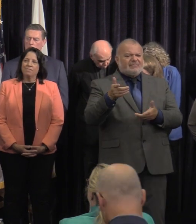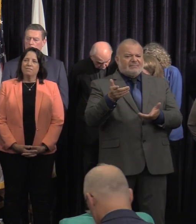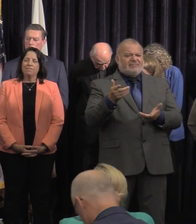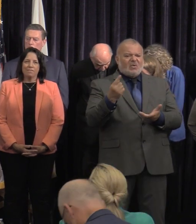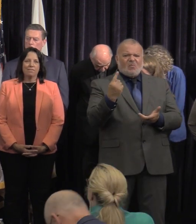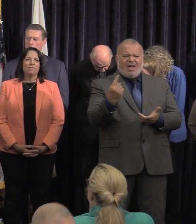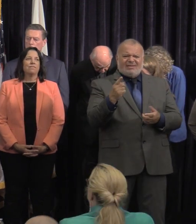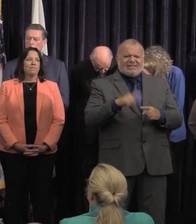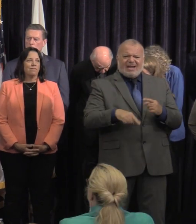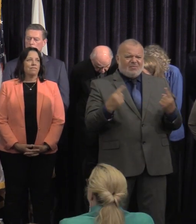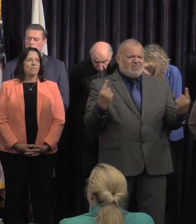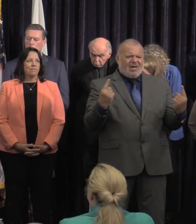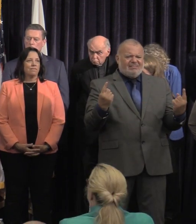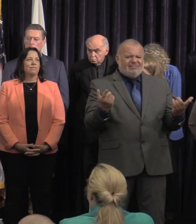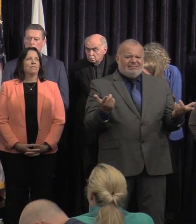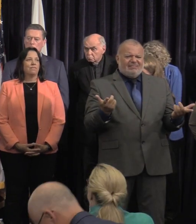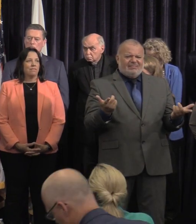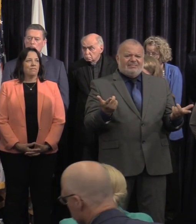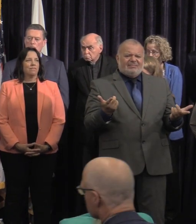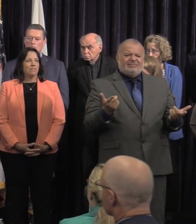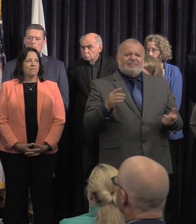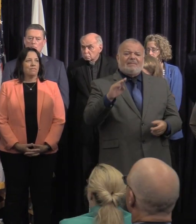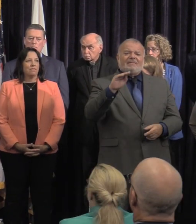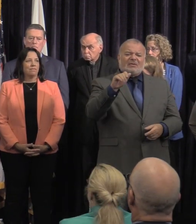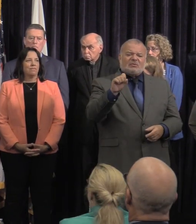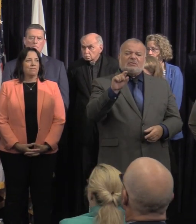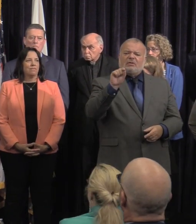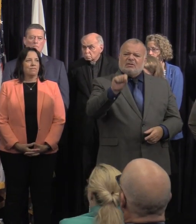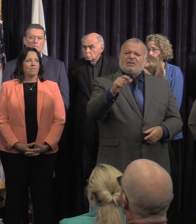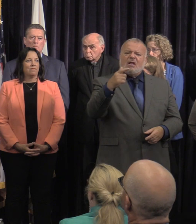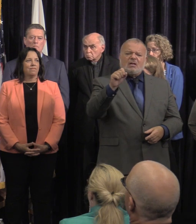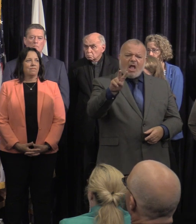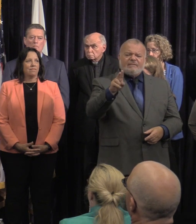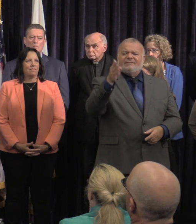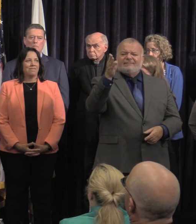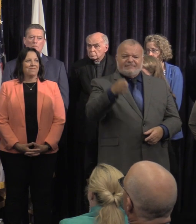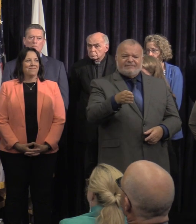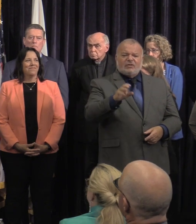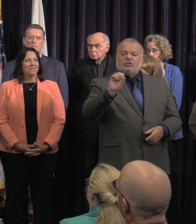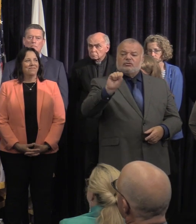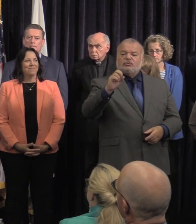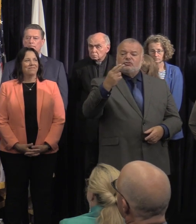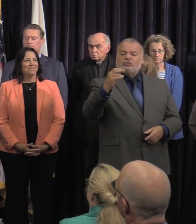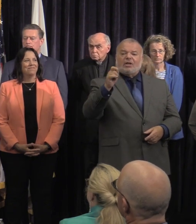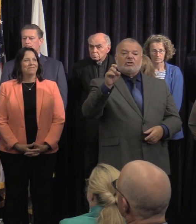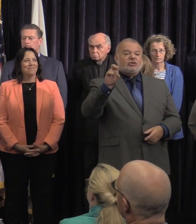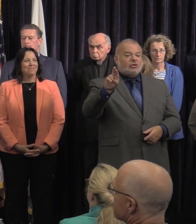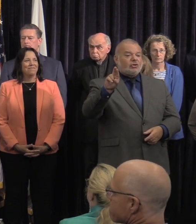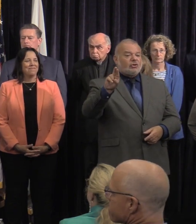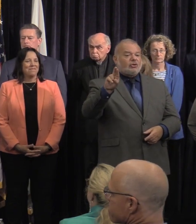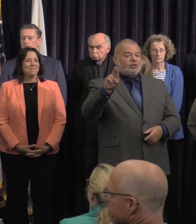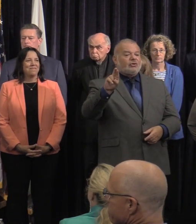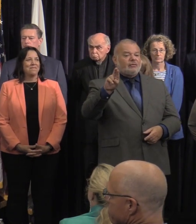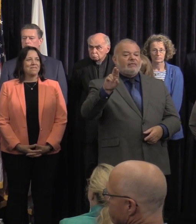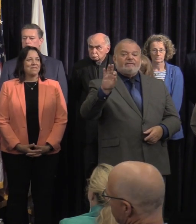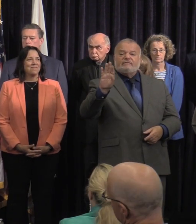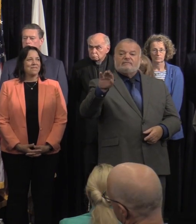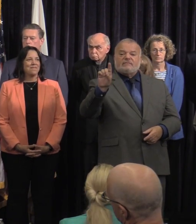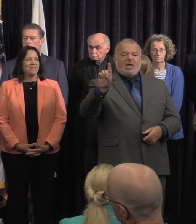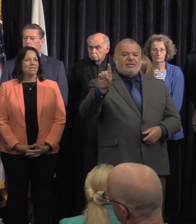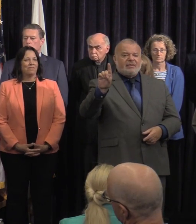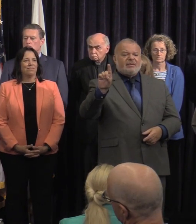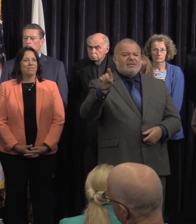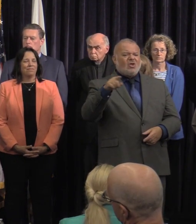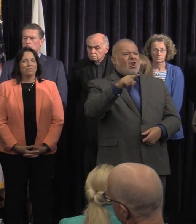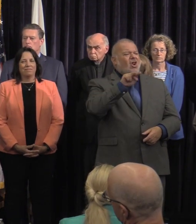the page. You can visit mass.gov/shelter fund, and you can also look on that page